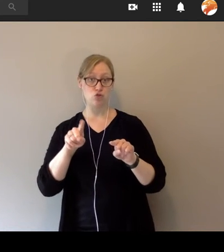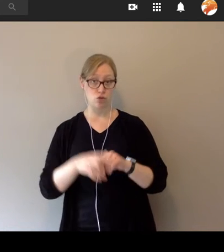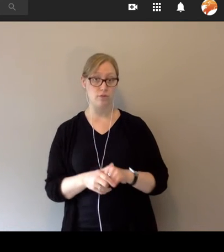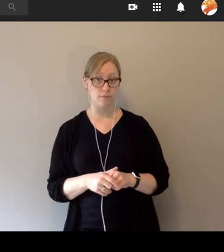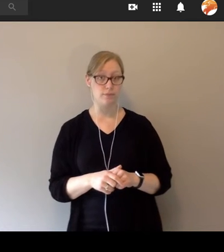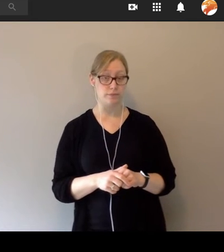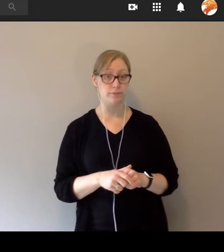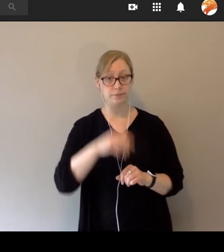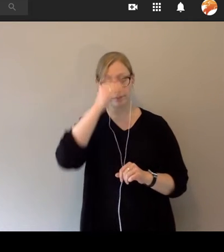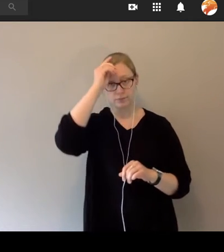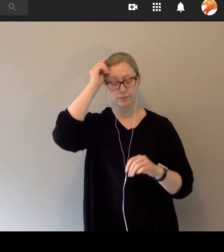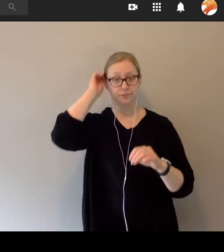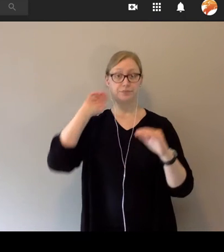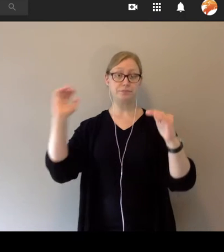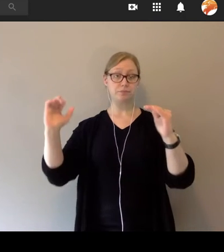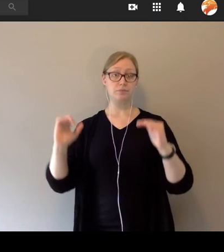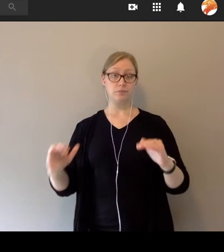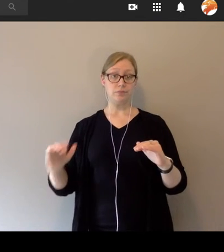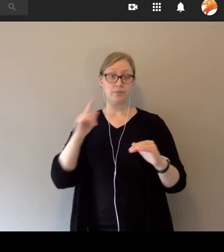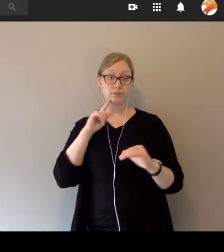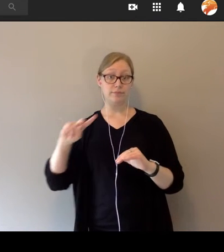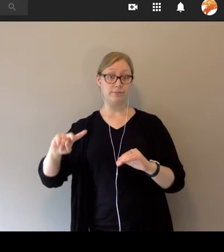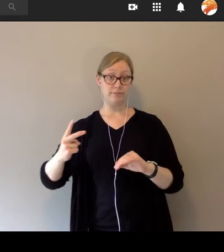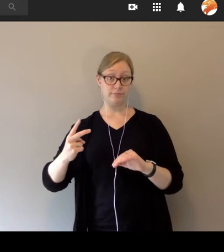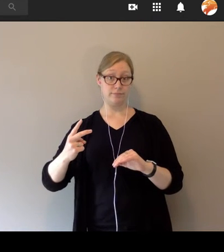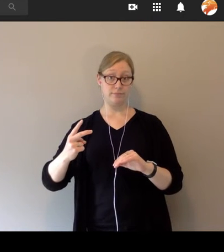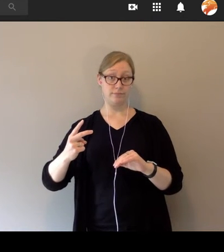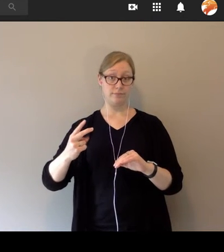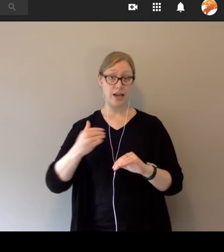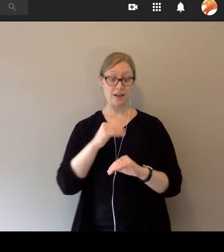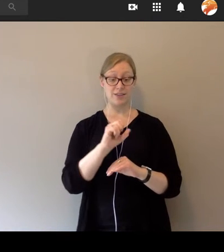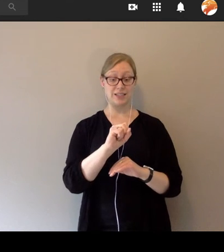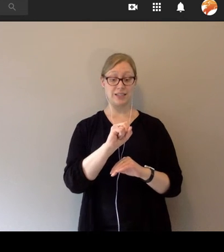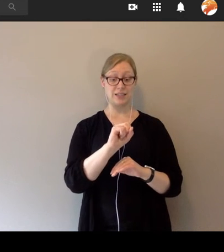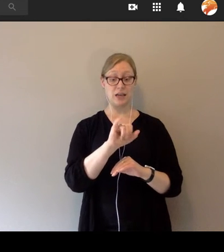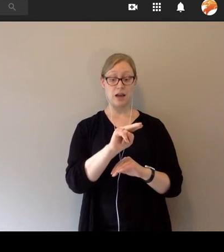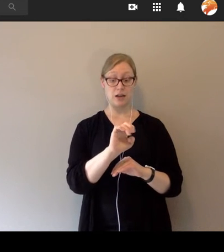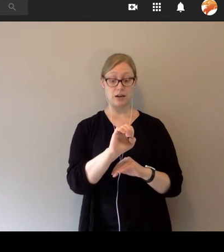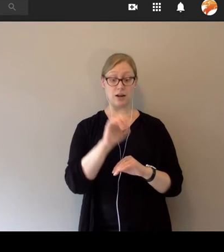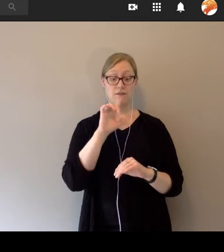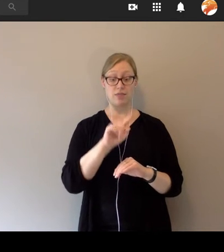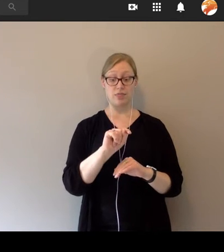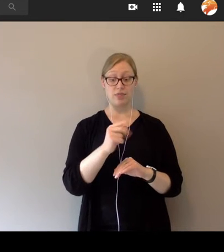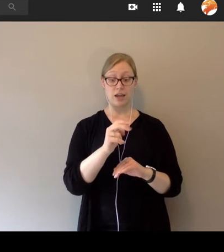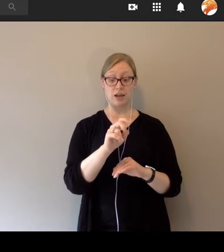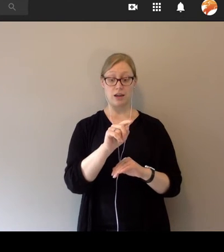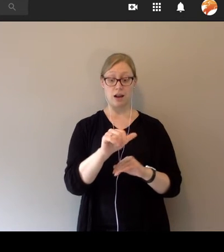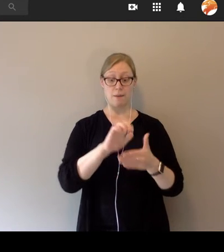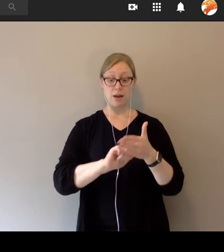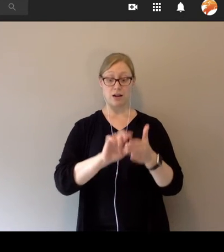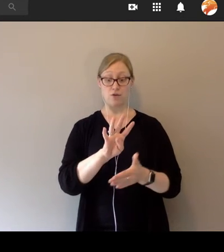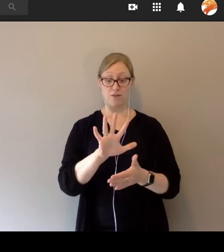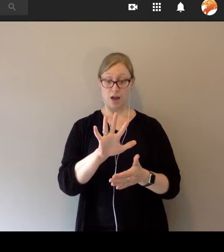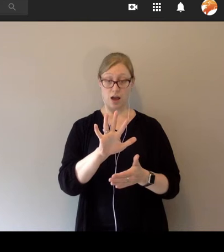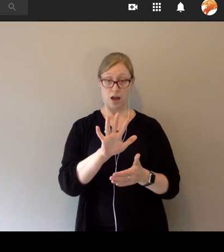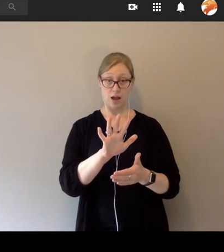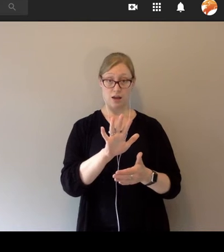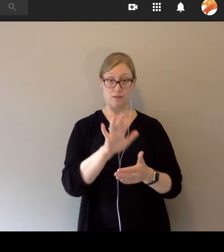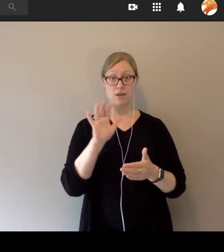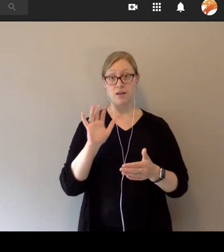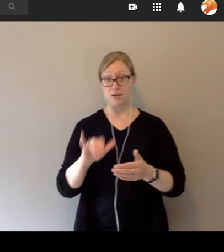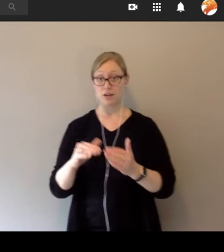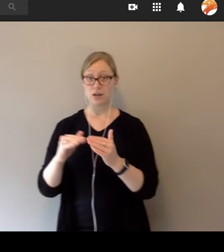And for our other situation, we have the sine of theta minus 45, whatever that angle is cosine of theta. So we know